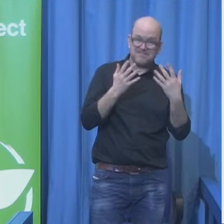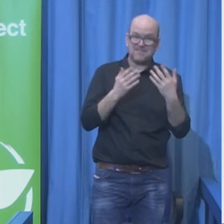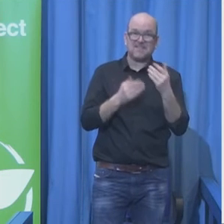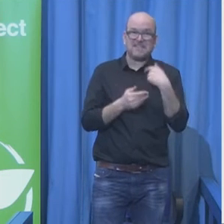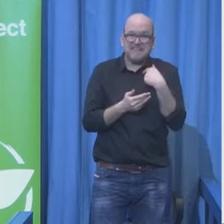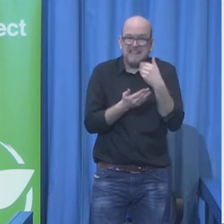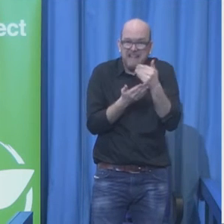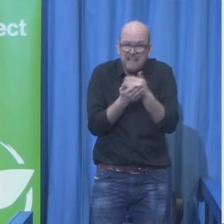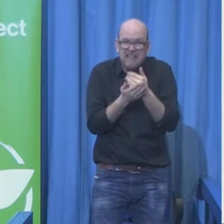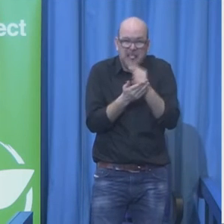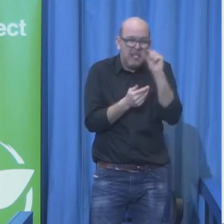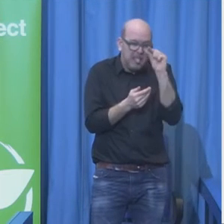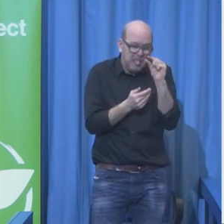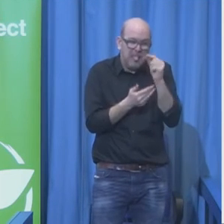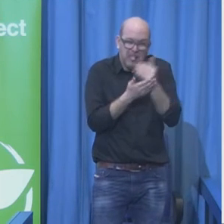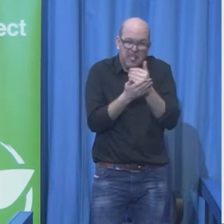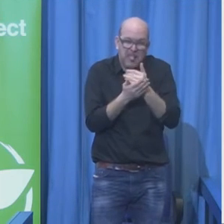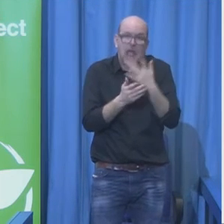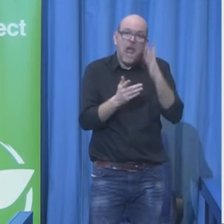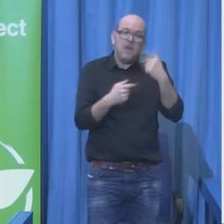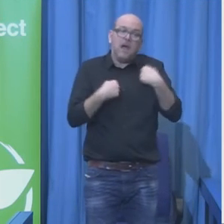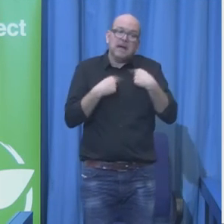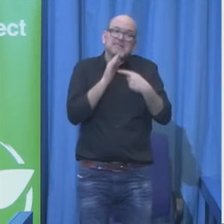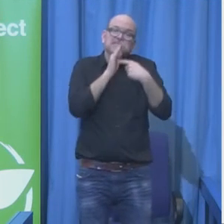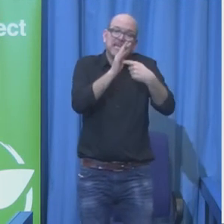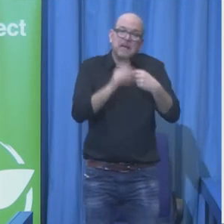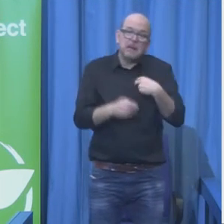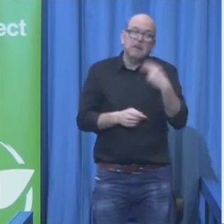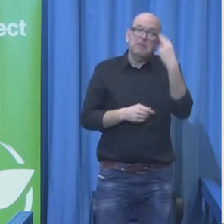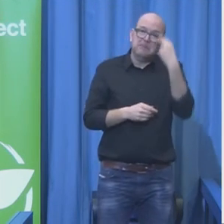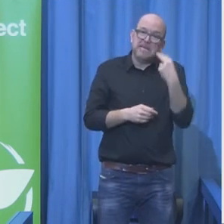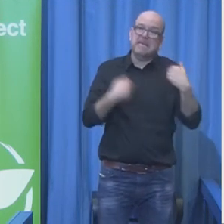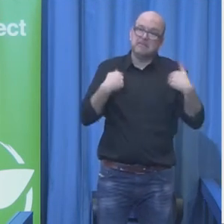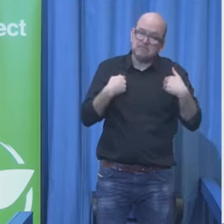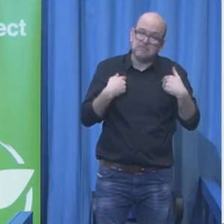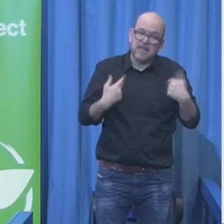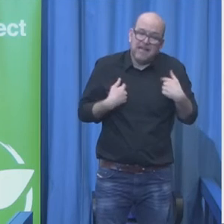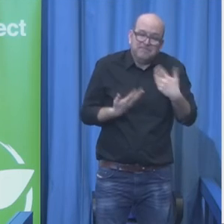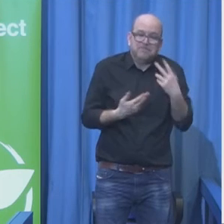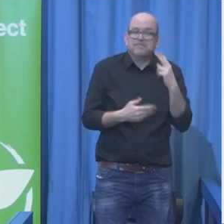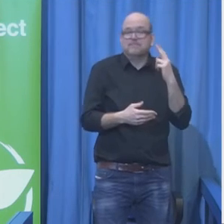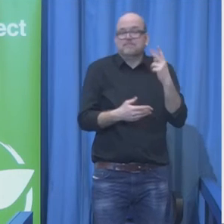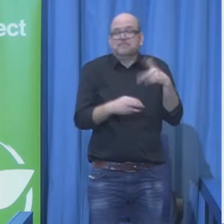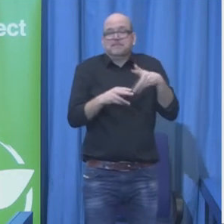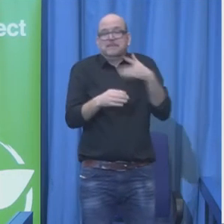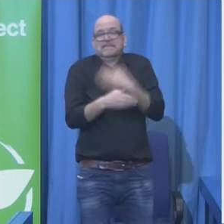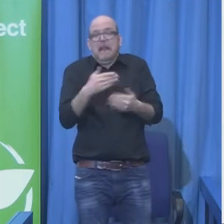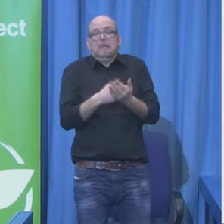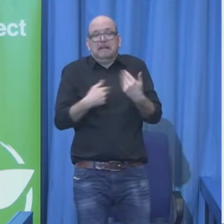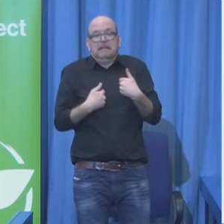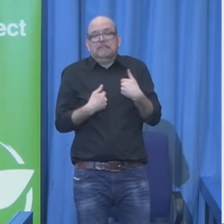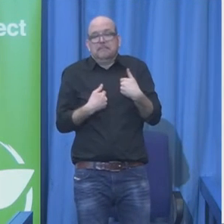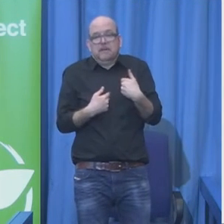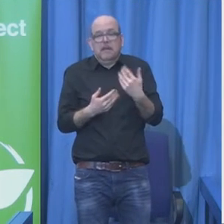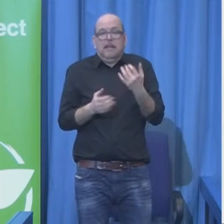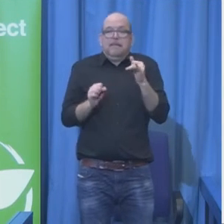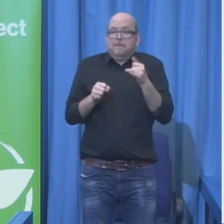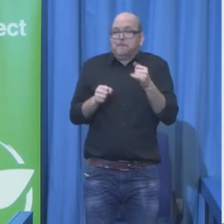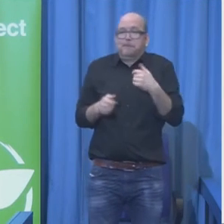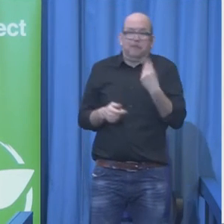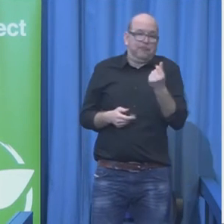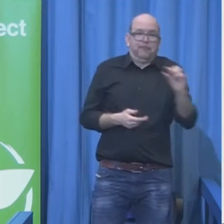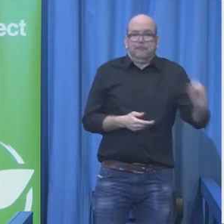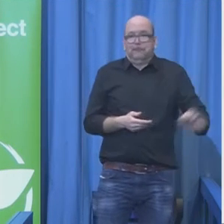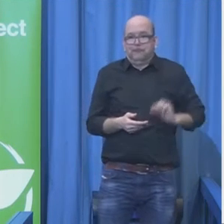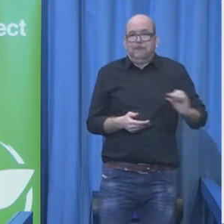example. We struggle, finally we are successful, and we've proven our ability. So